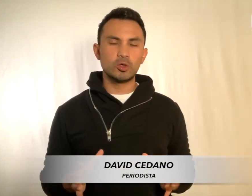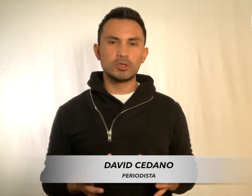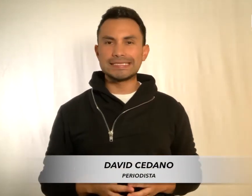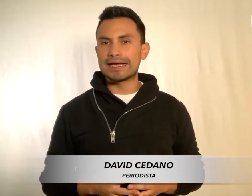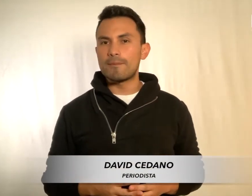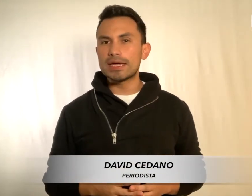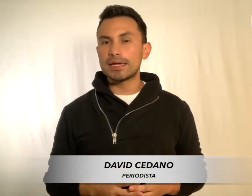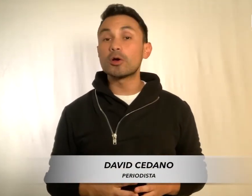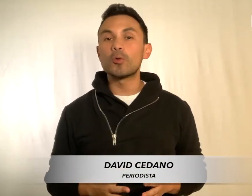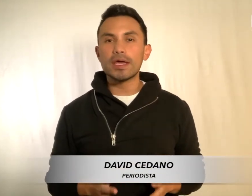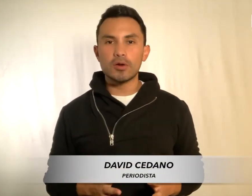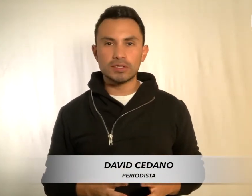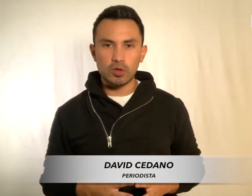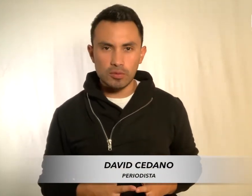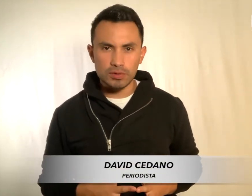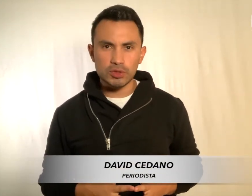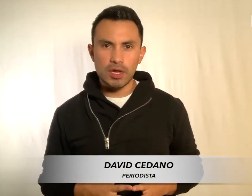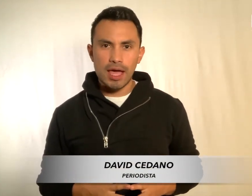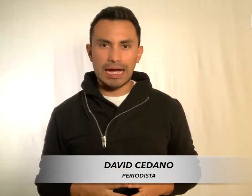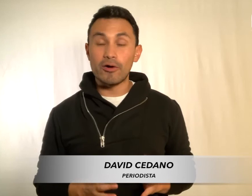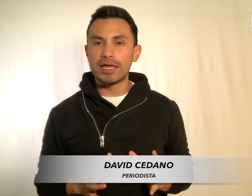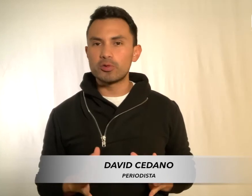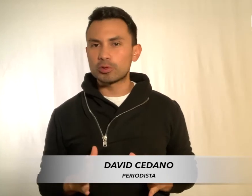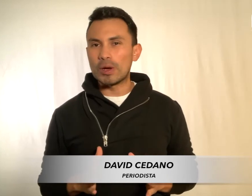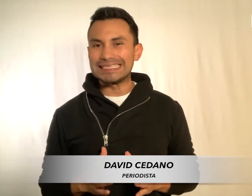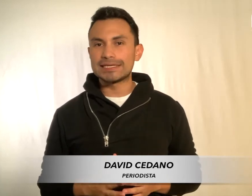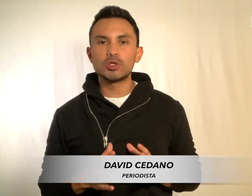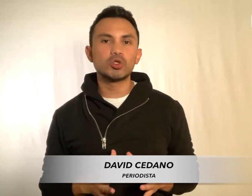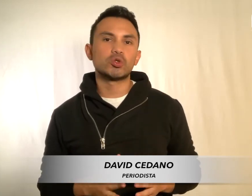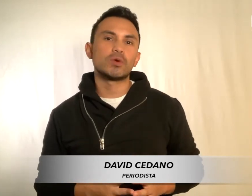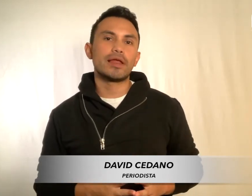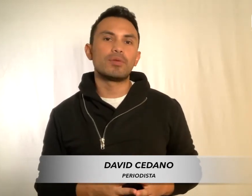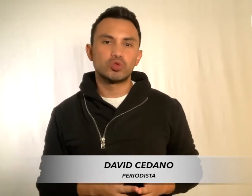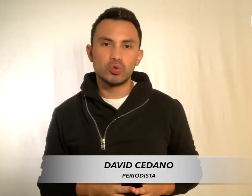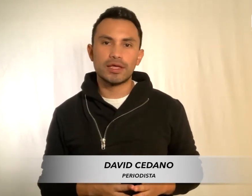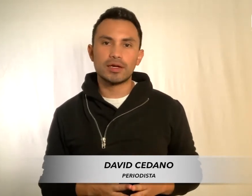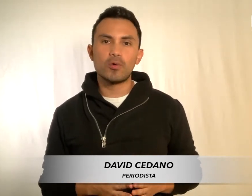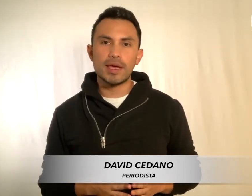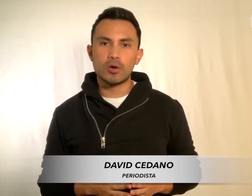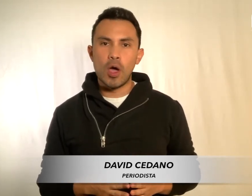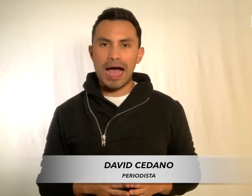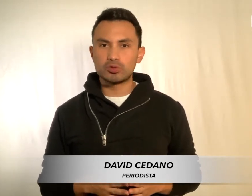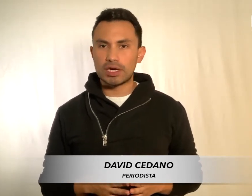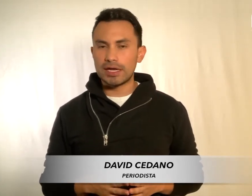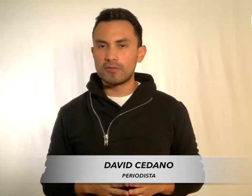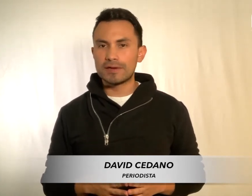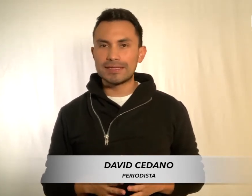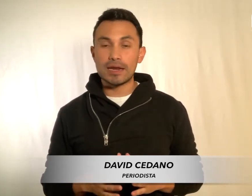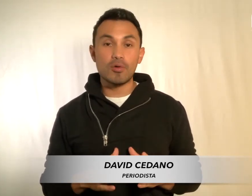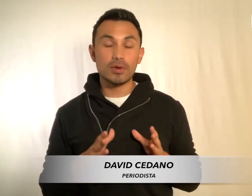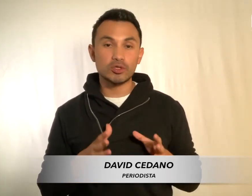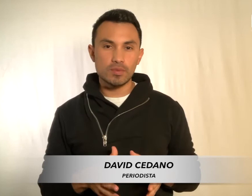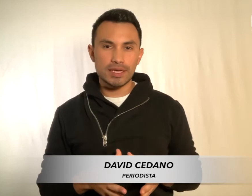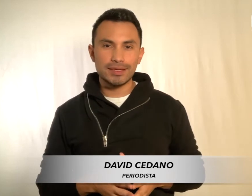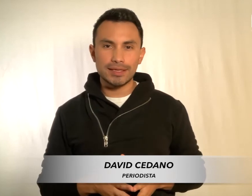mucha atención desde Canberra. El gobierno de Scott Morrison acaba de dar una actualización sobre la postura del gobierno australiano frente a